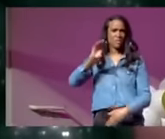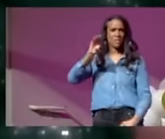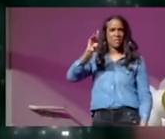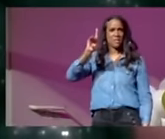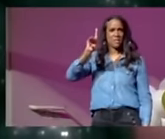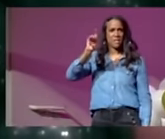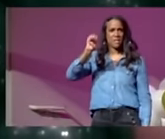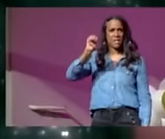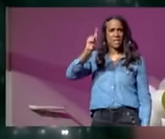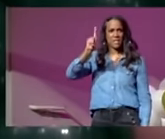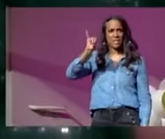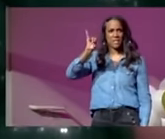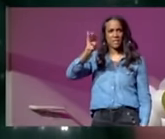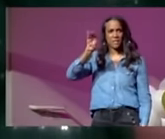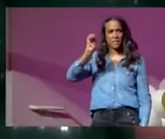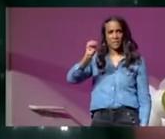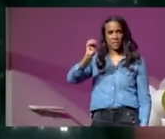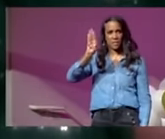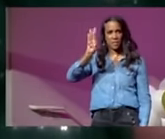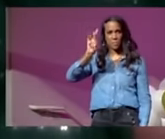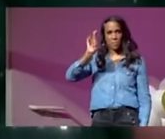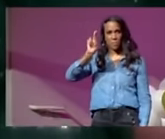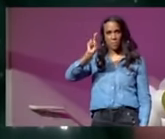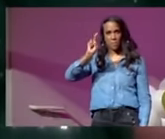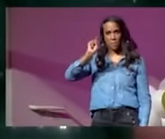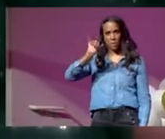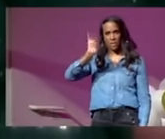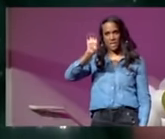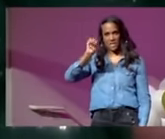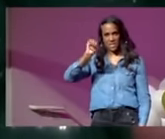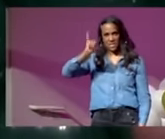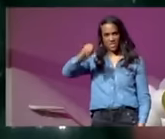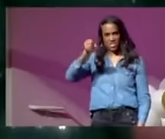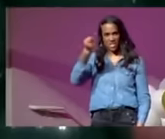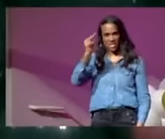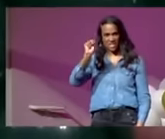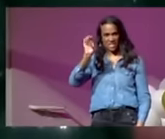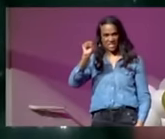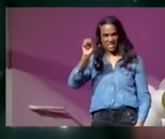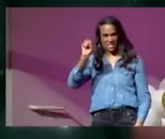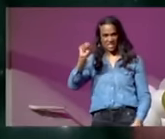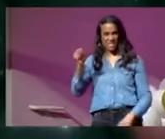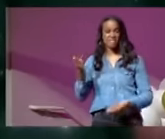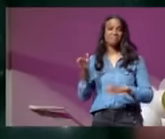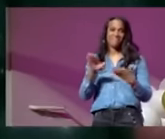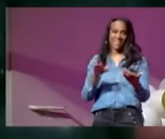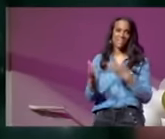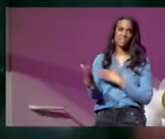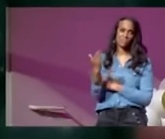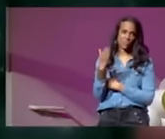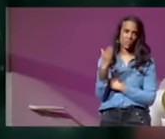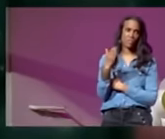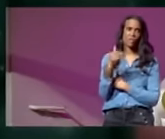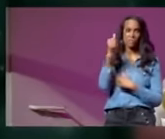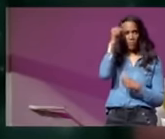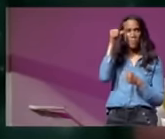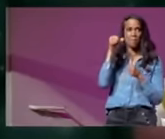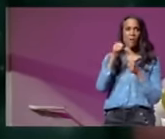has transitioned. And so we want to remember her family in prayer, her loved